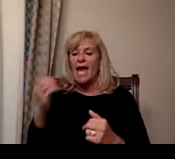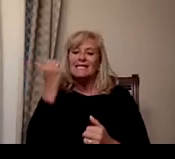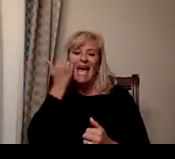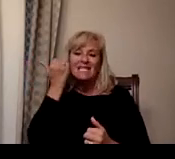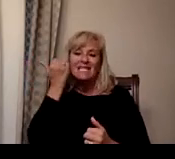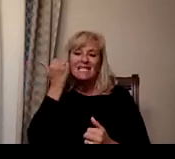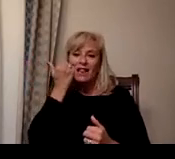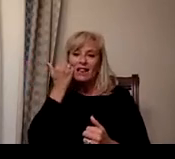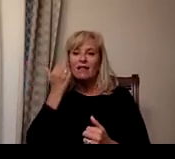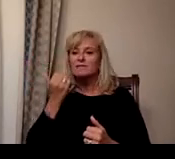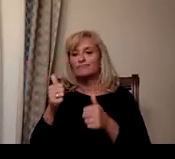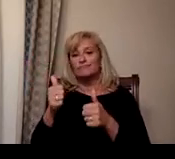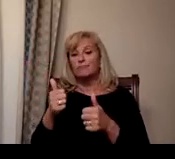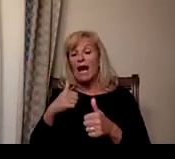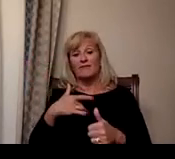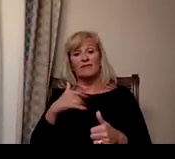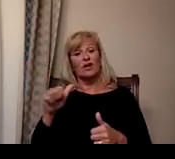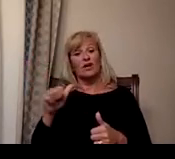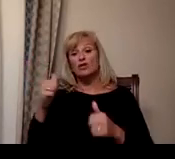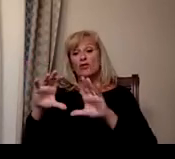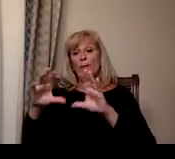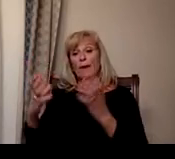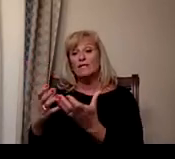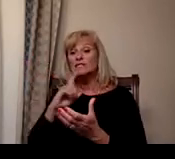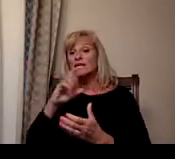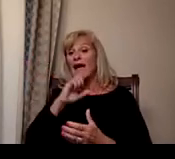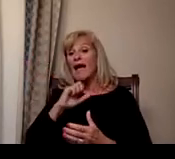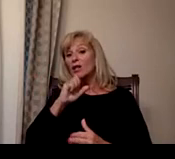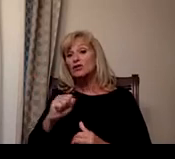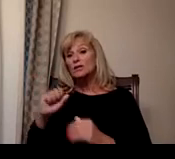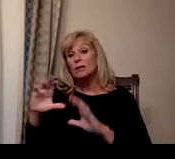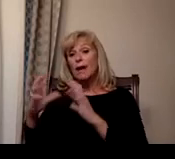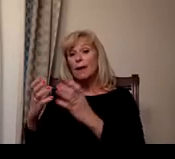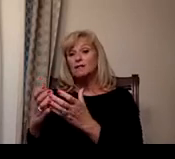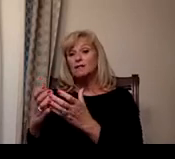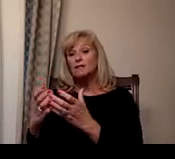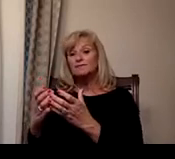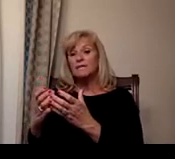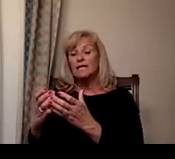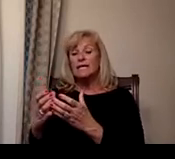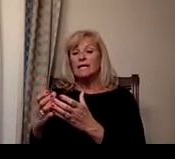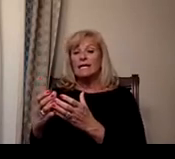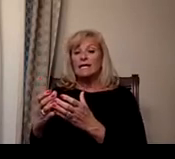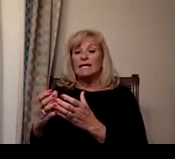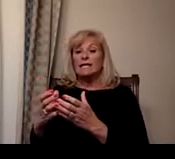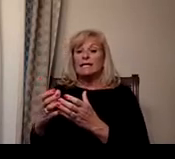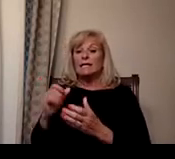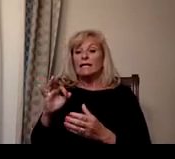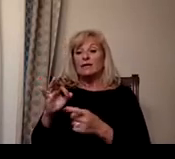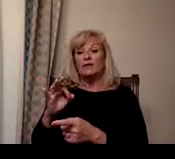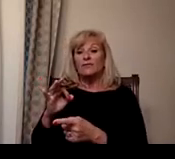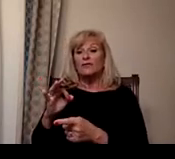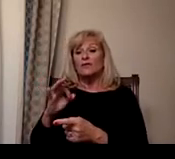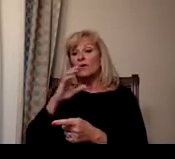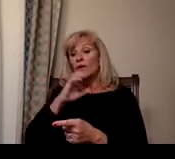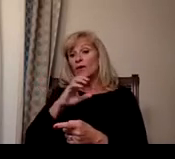I feel like another population would be the elderly, where they sometimes going to the doctor itself can be